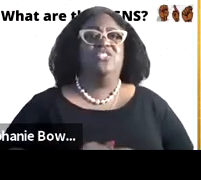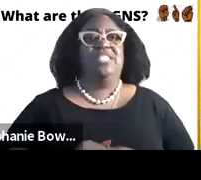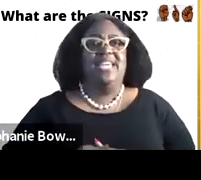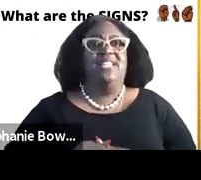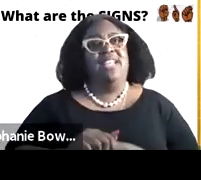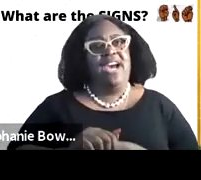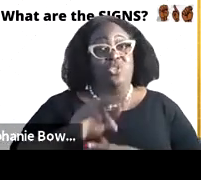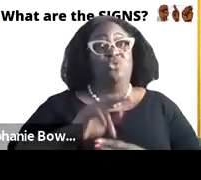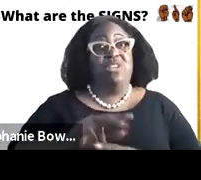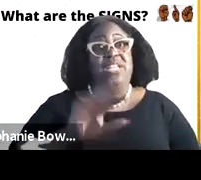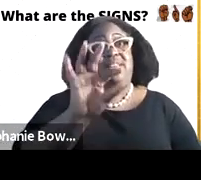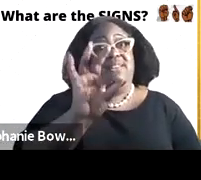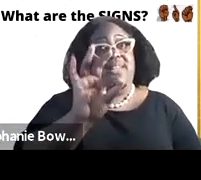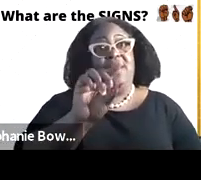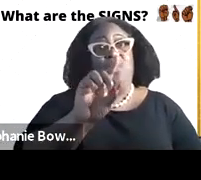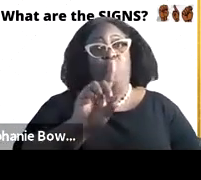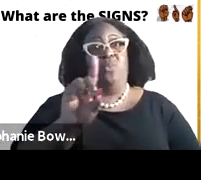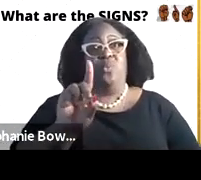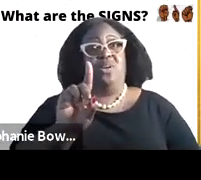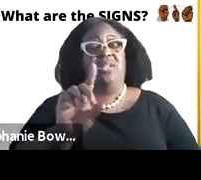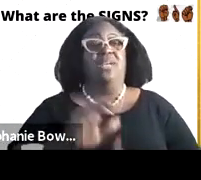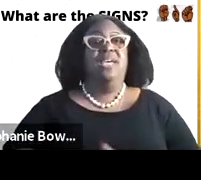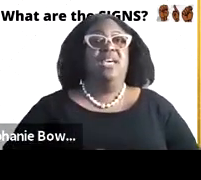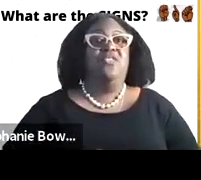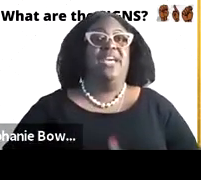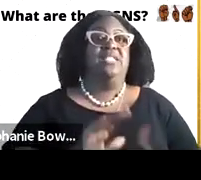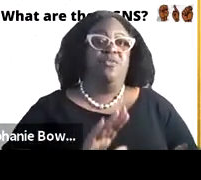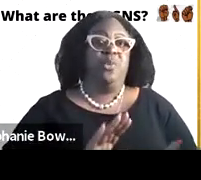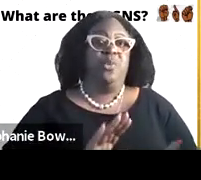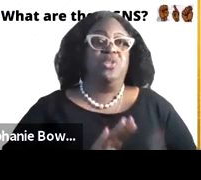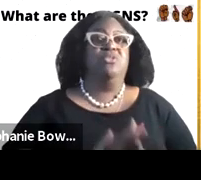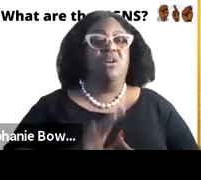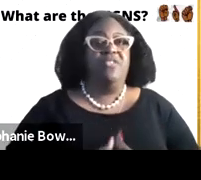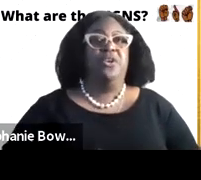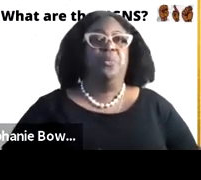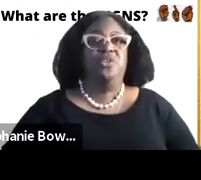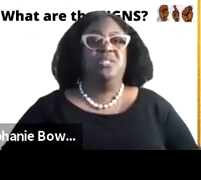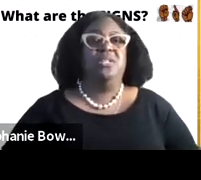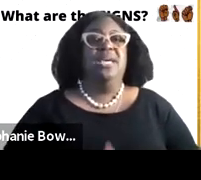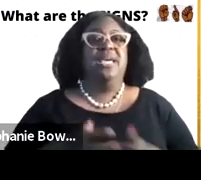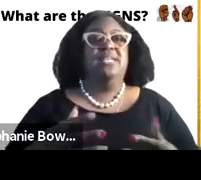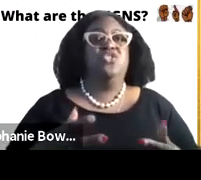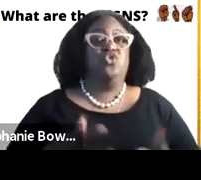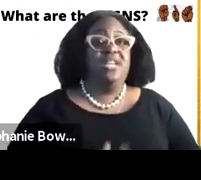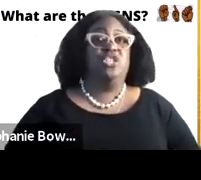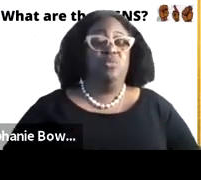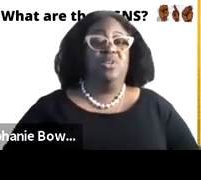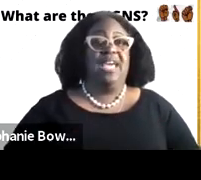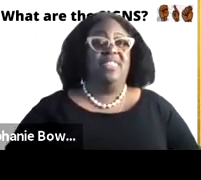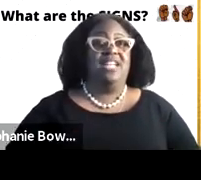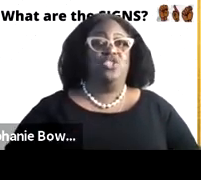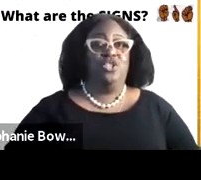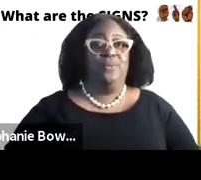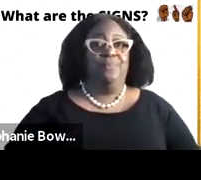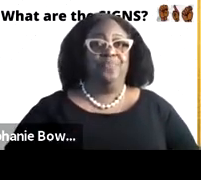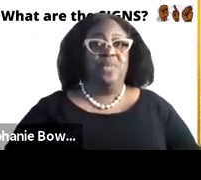you to understand how to also read 911 if a deaf person or hard of hearing person is trying to